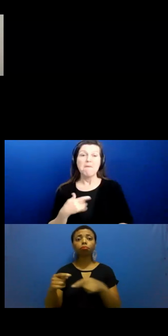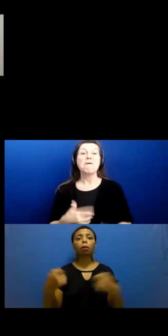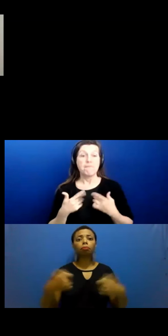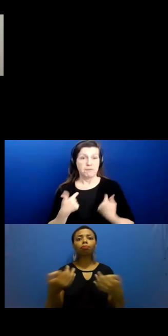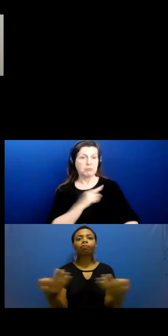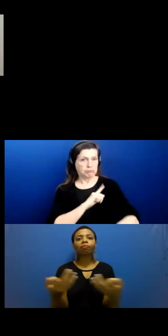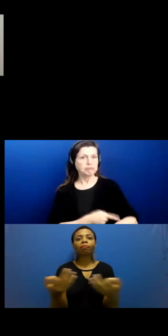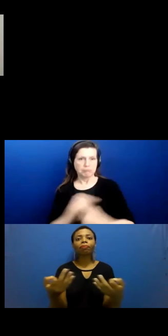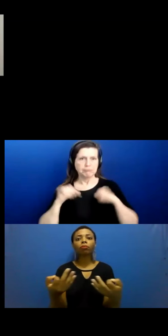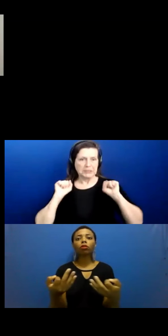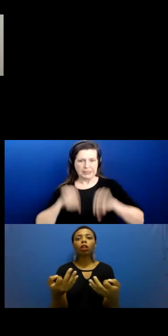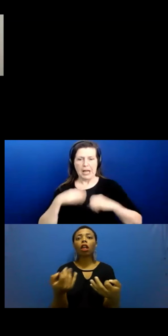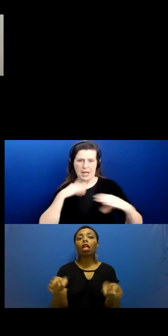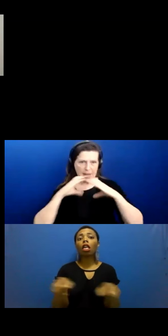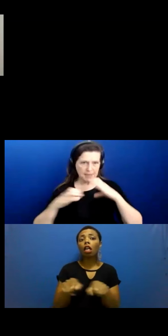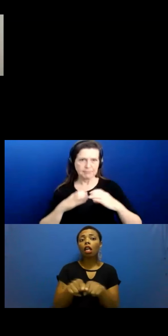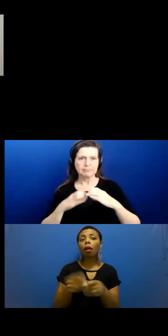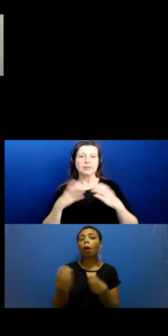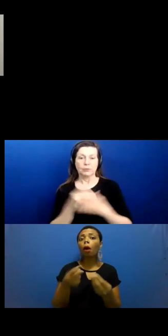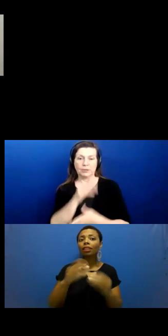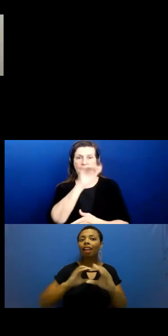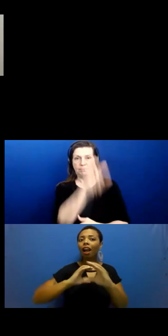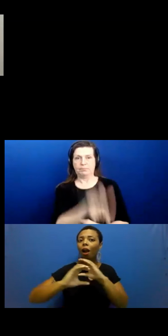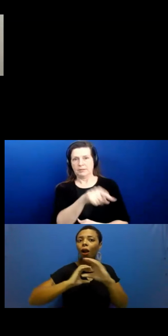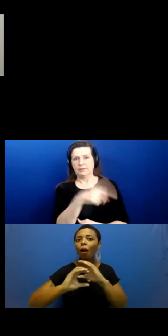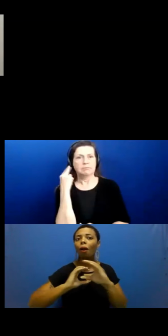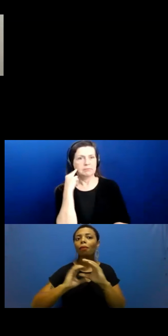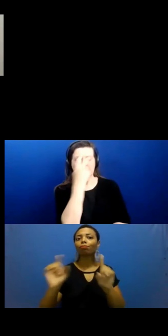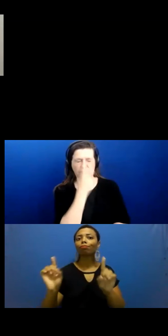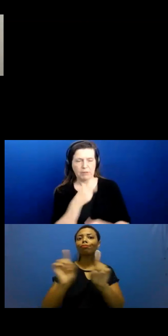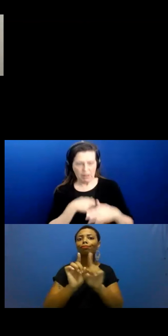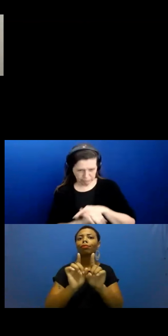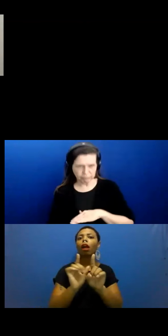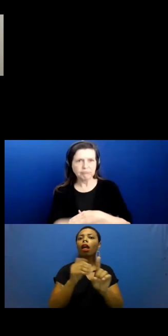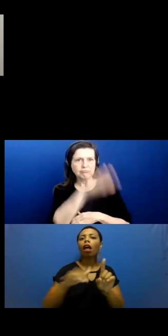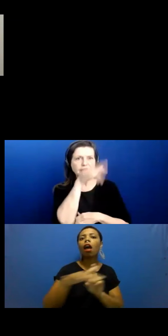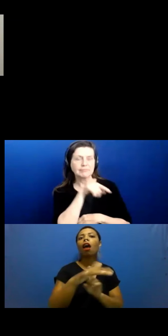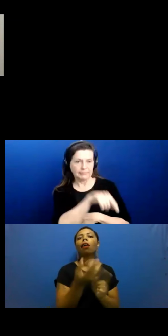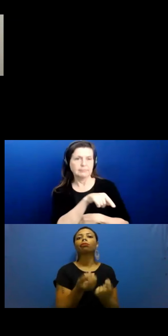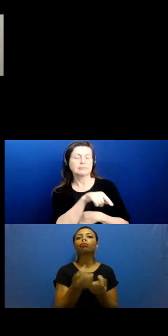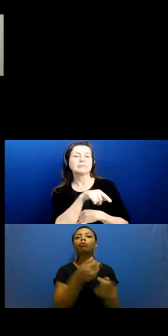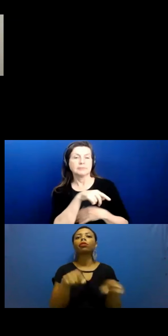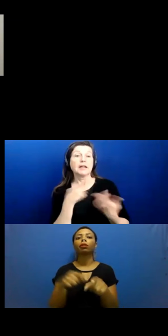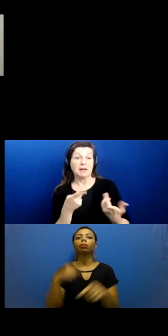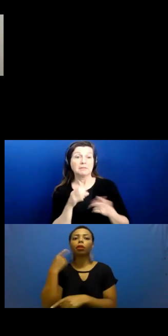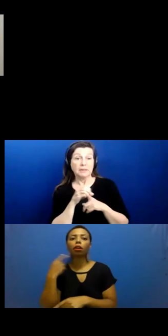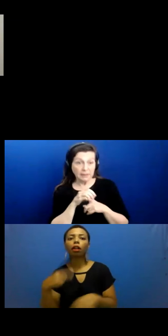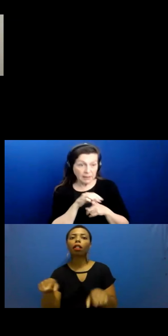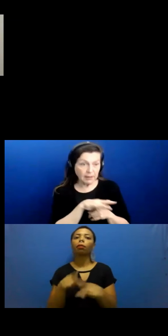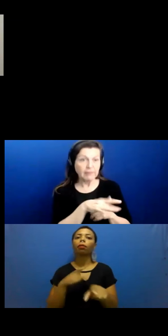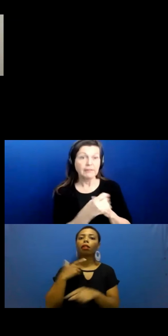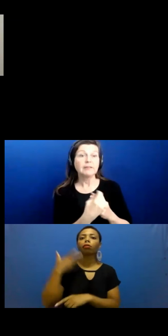of communication of people with congenital deaf blindness, their self-efficacy, so to say, influenced the extent to which they experienced